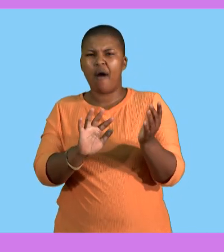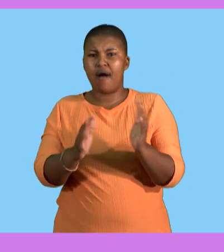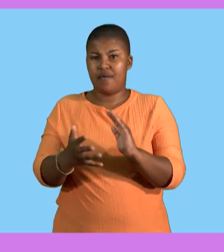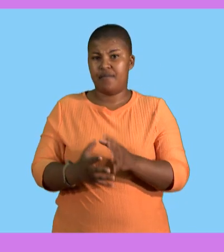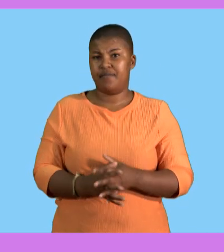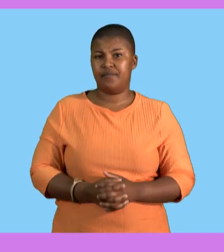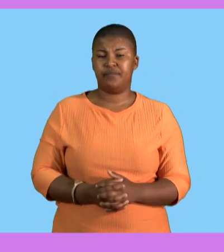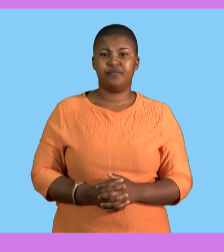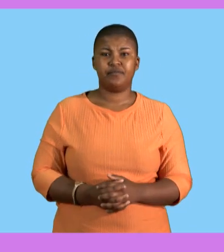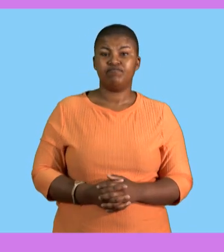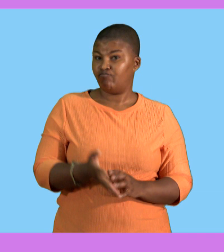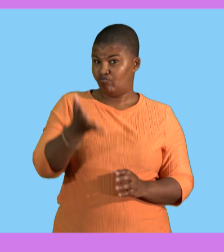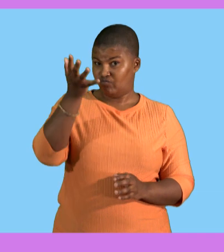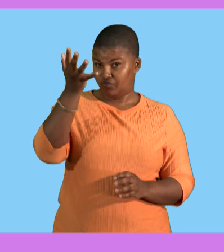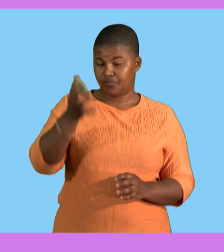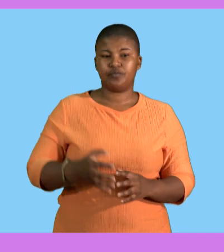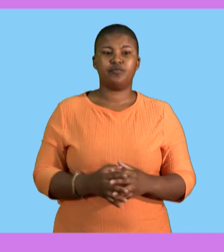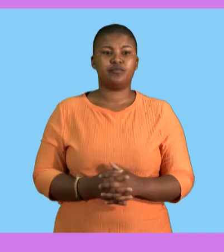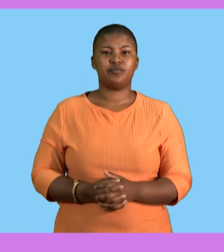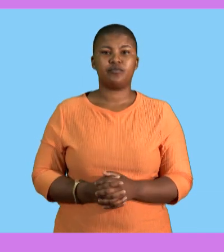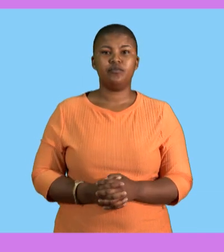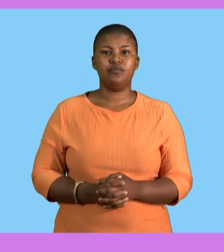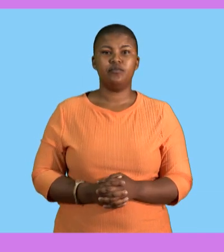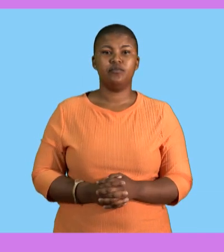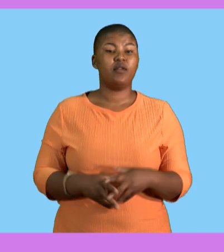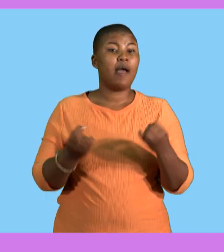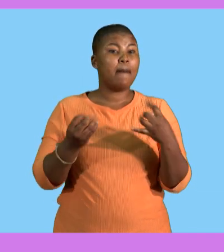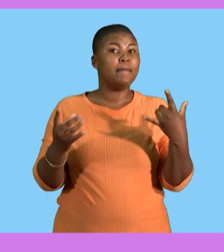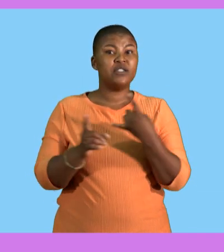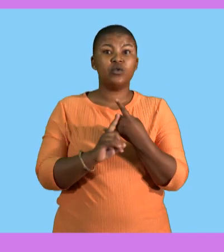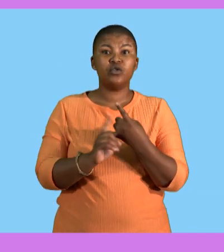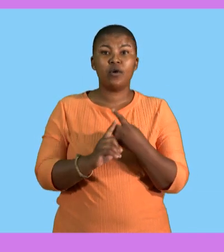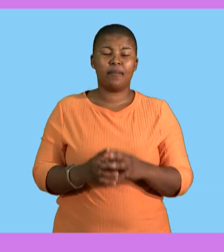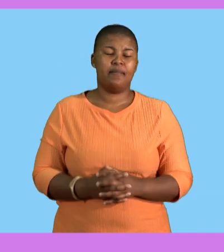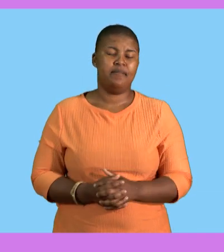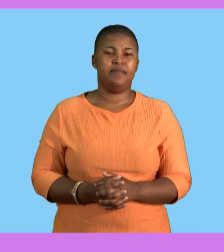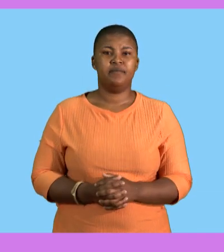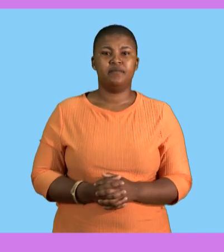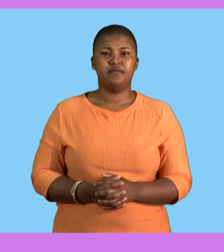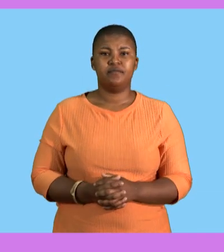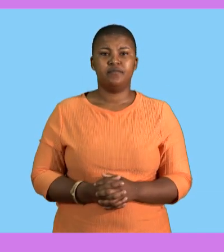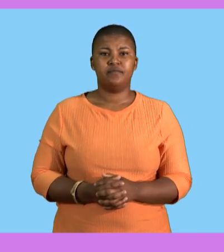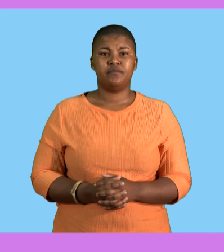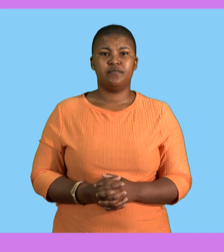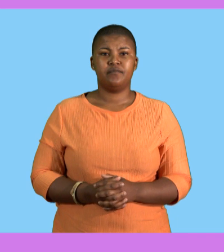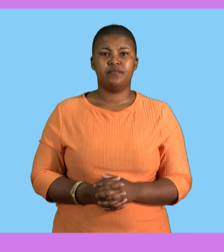windows will look like that. Anyways, how many windows are there? 1,